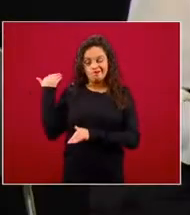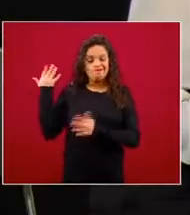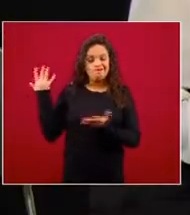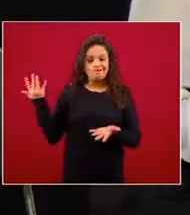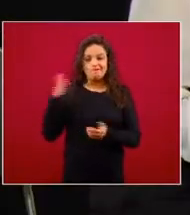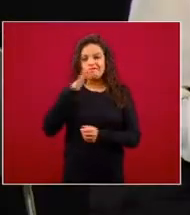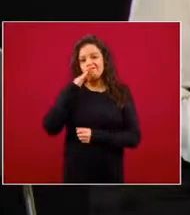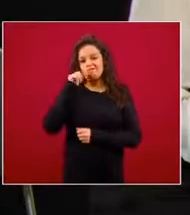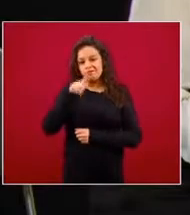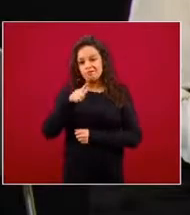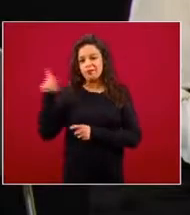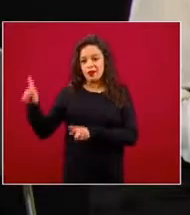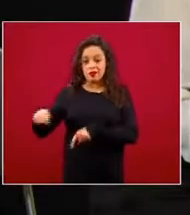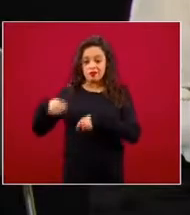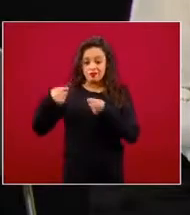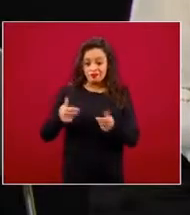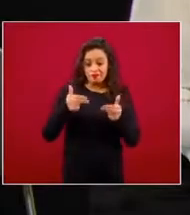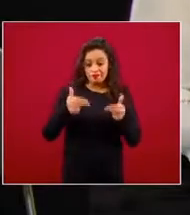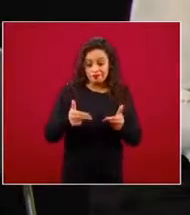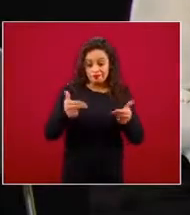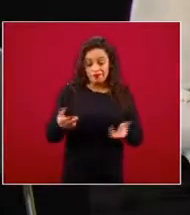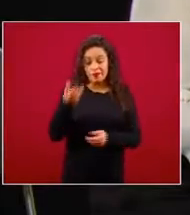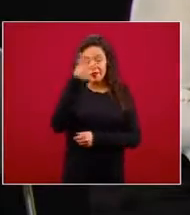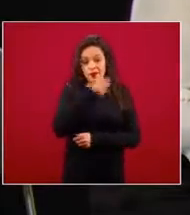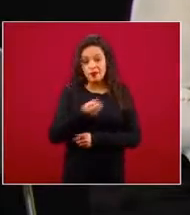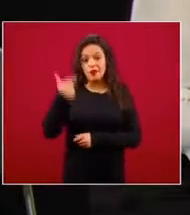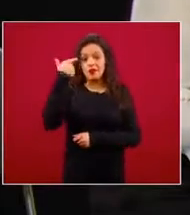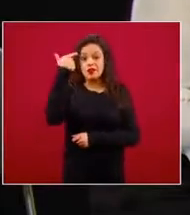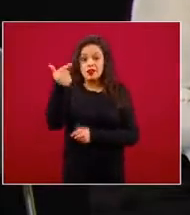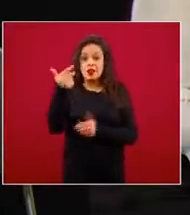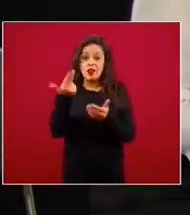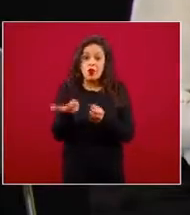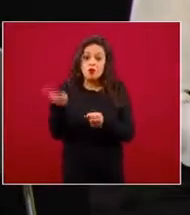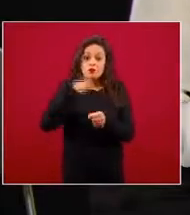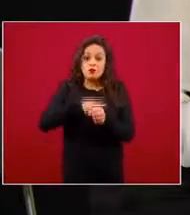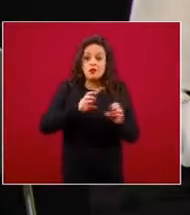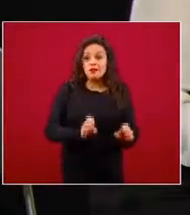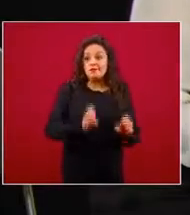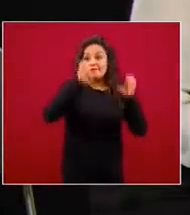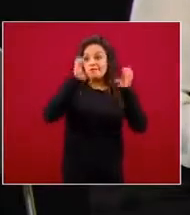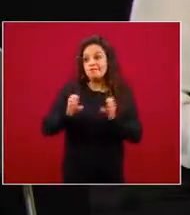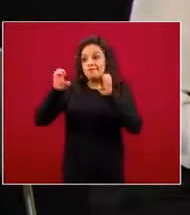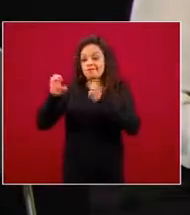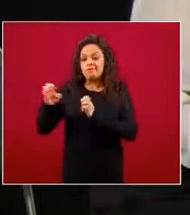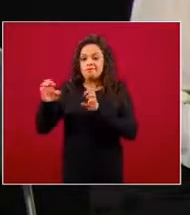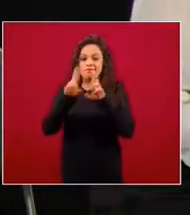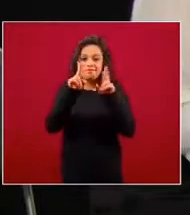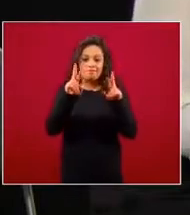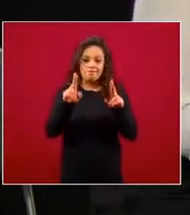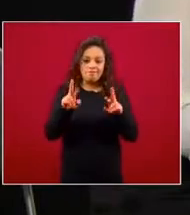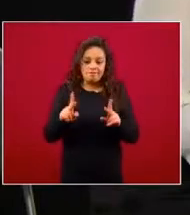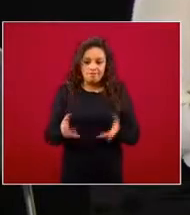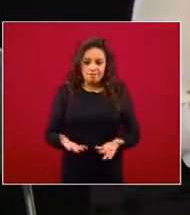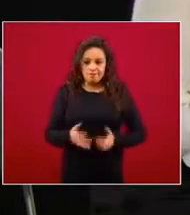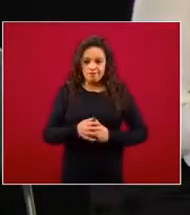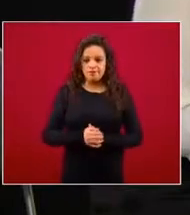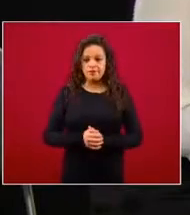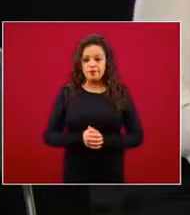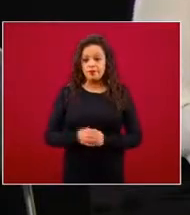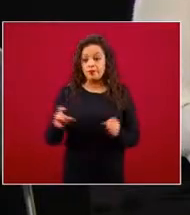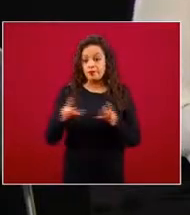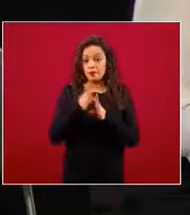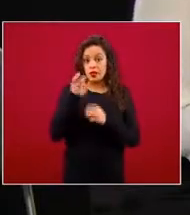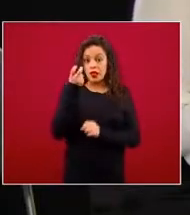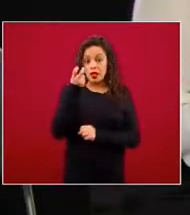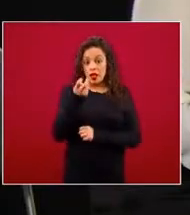gap with 307 hospitals. What's your opinion on that? If those hospitals had not been